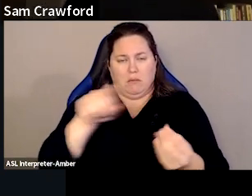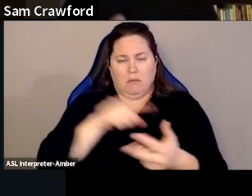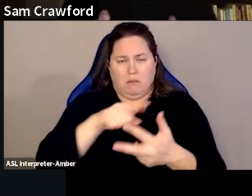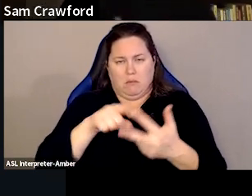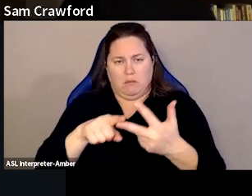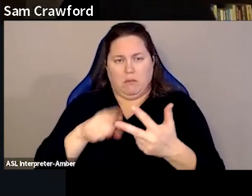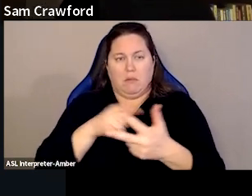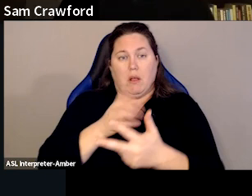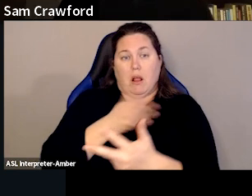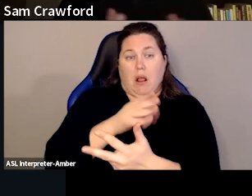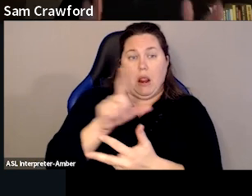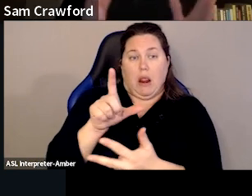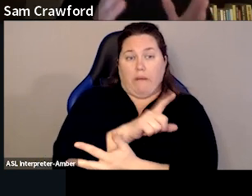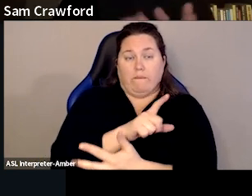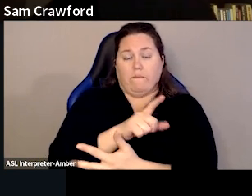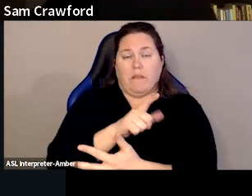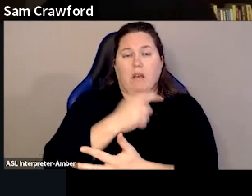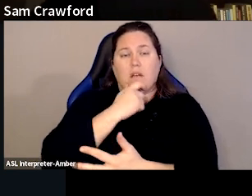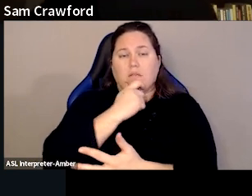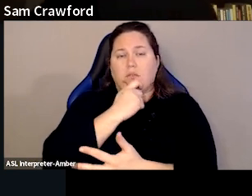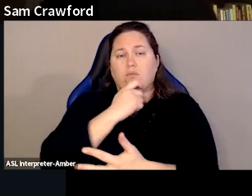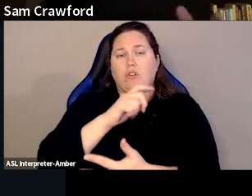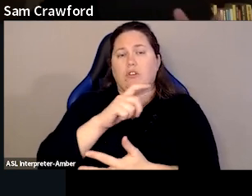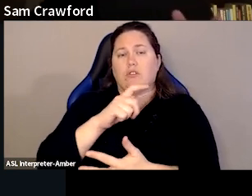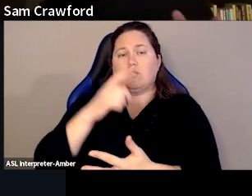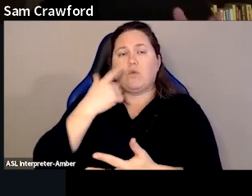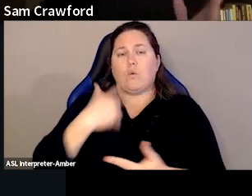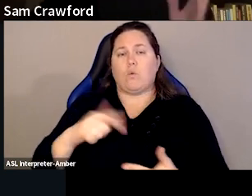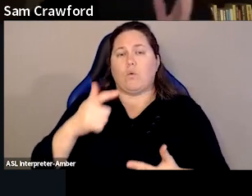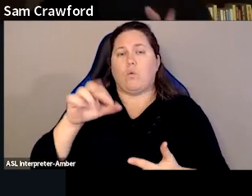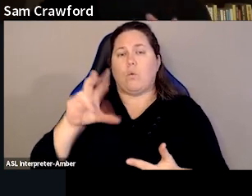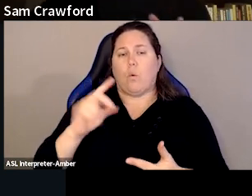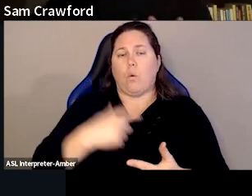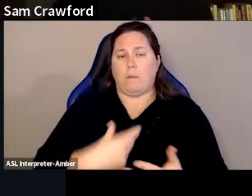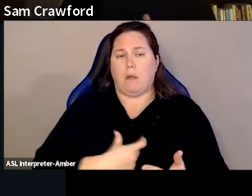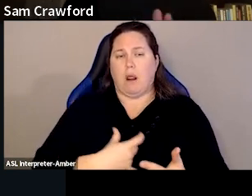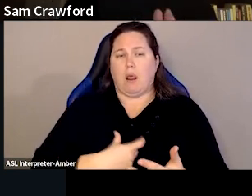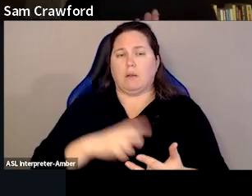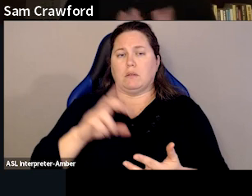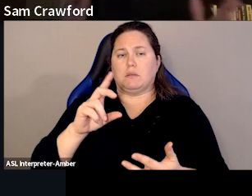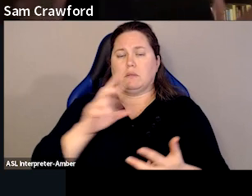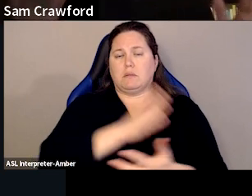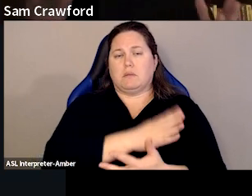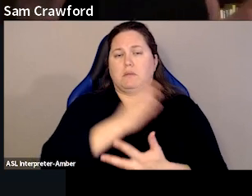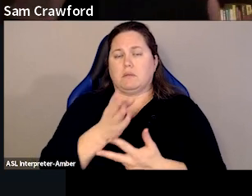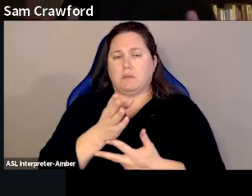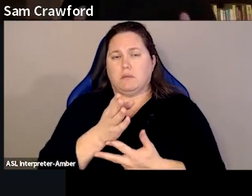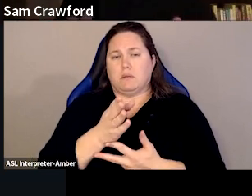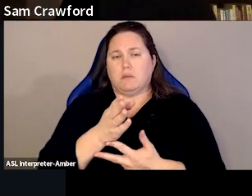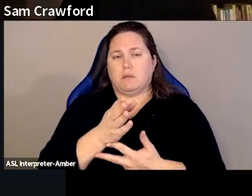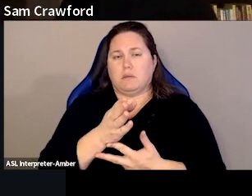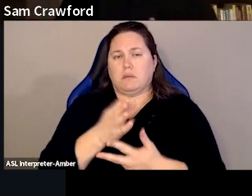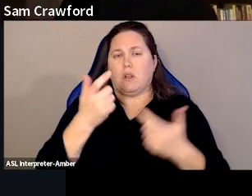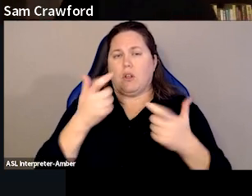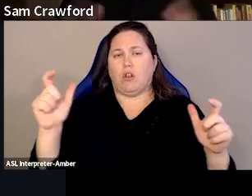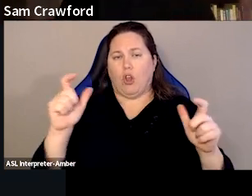for British Olympic gold medalist Dame Kelly Holmes and her foundation. Then in the middle, we have a large-scale custom